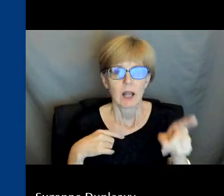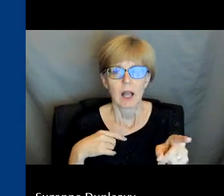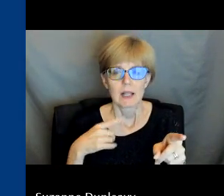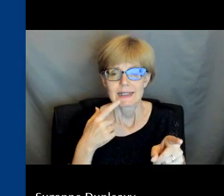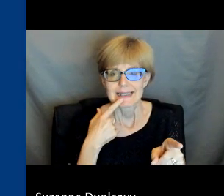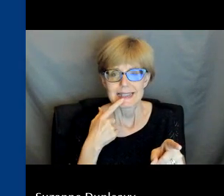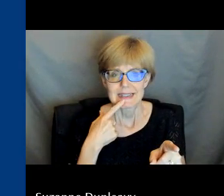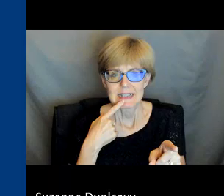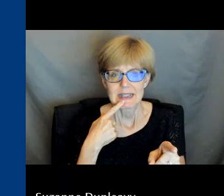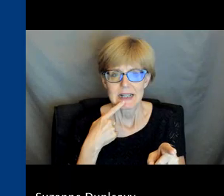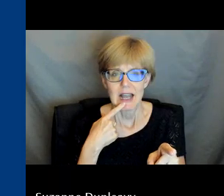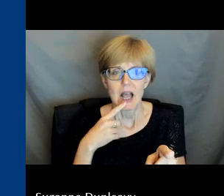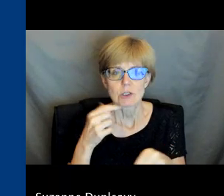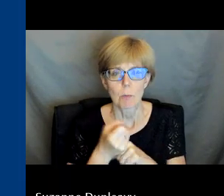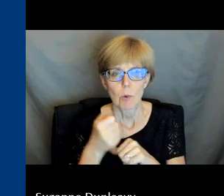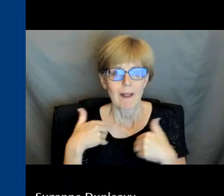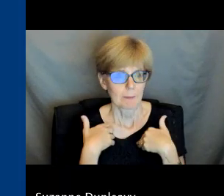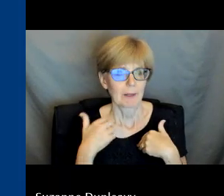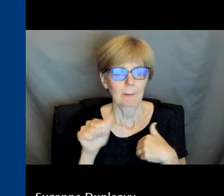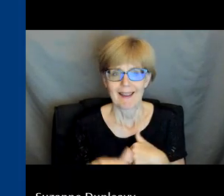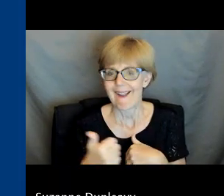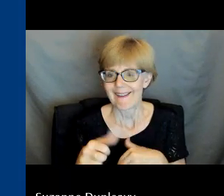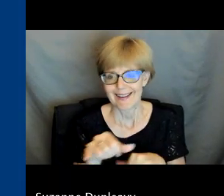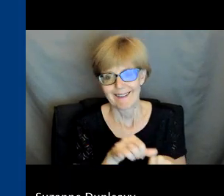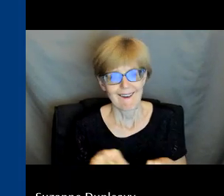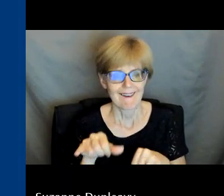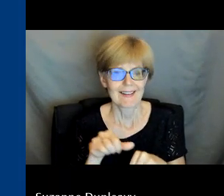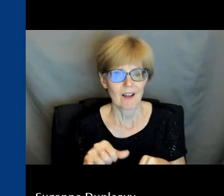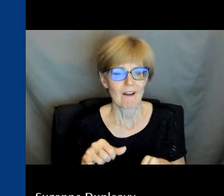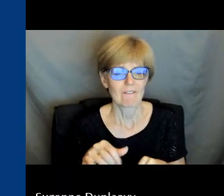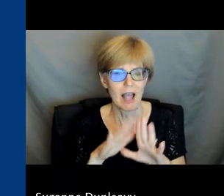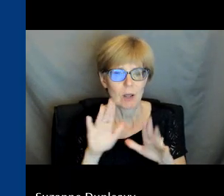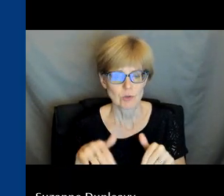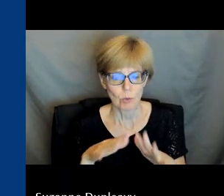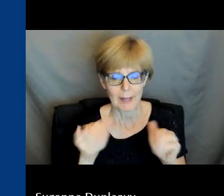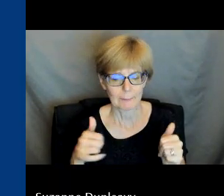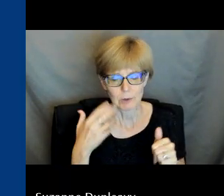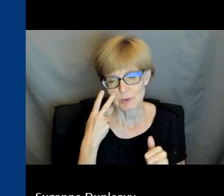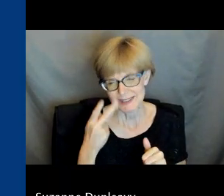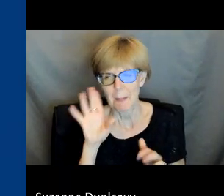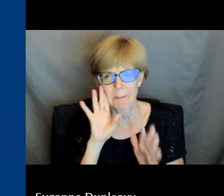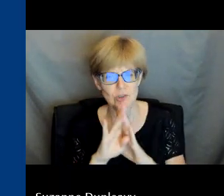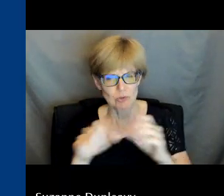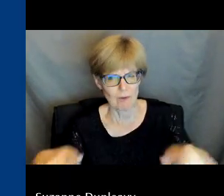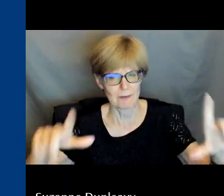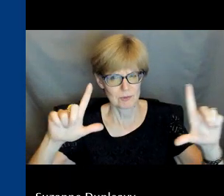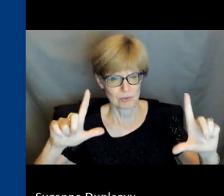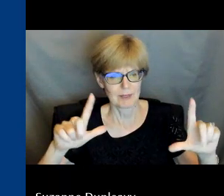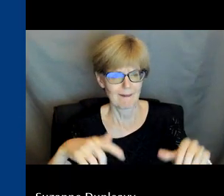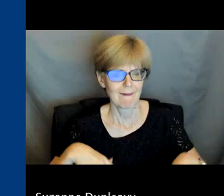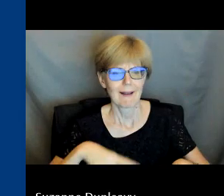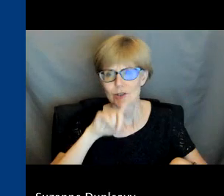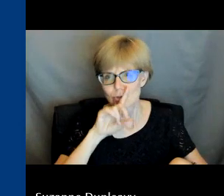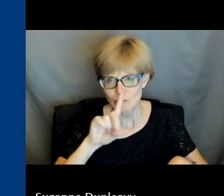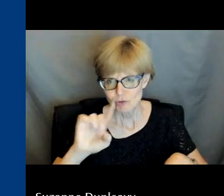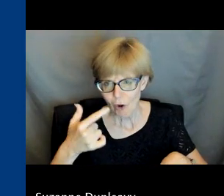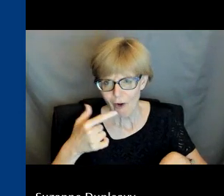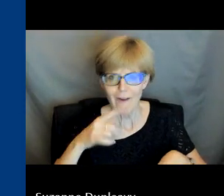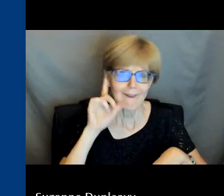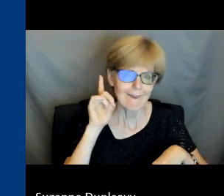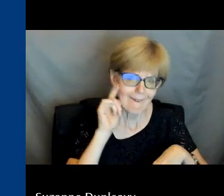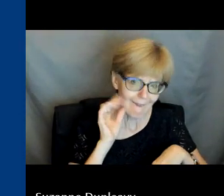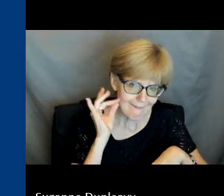of common household animal. So you can see the picture there on the screen, a dog, a cat, a turtle, a bird, any type of animal